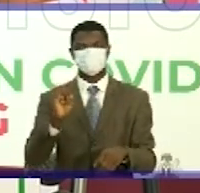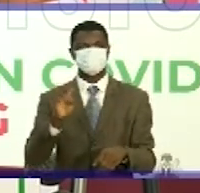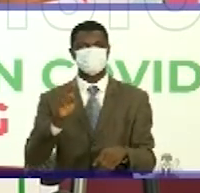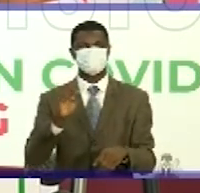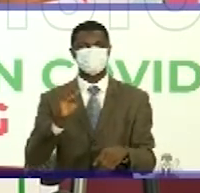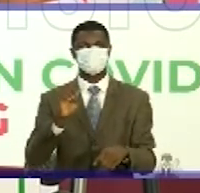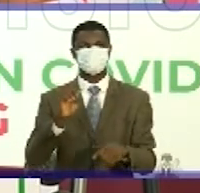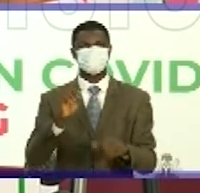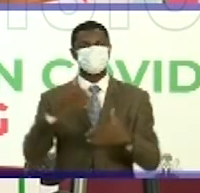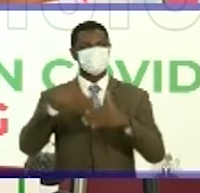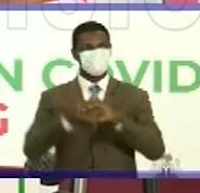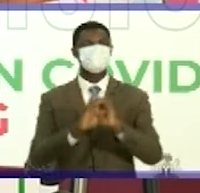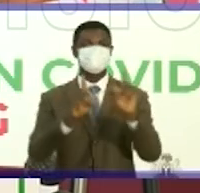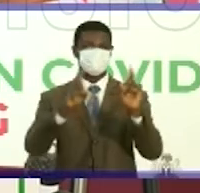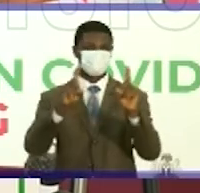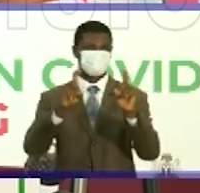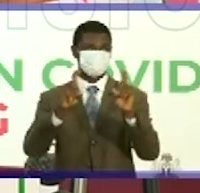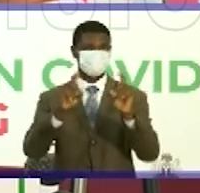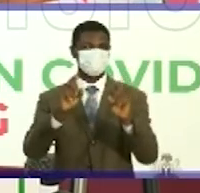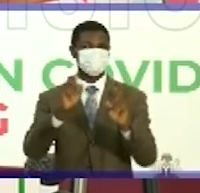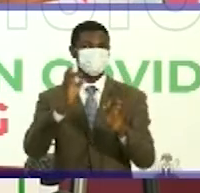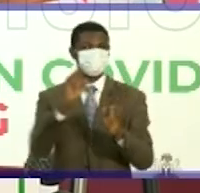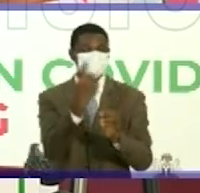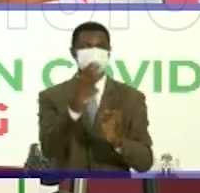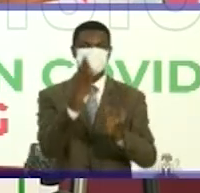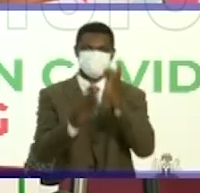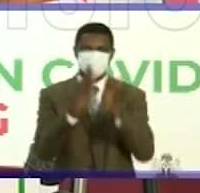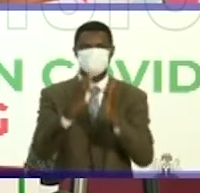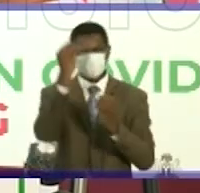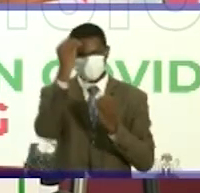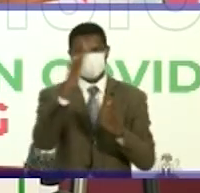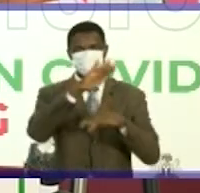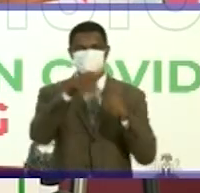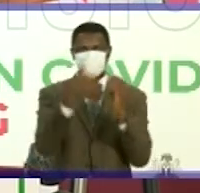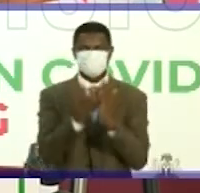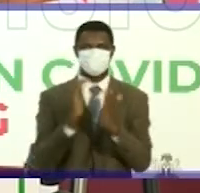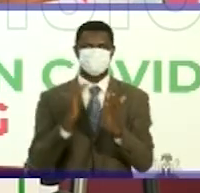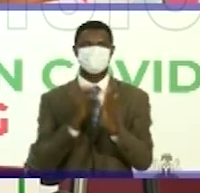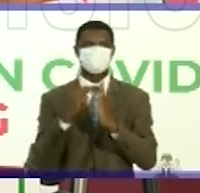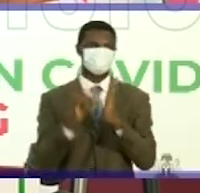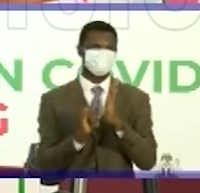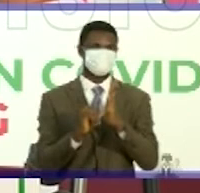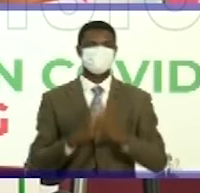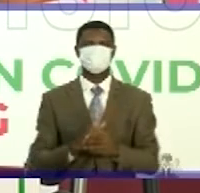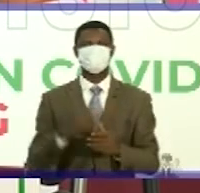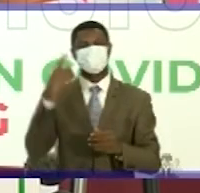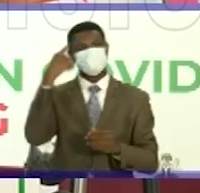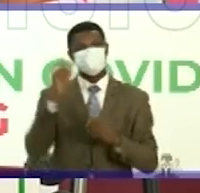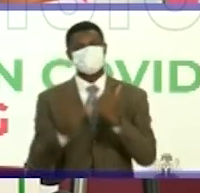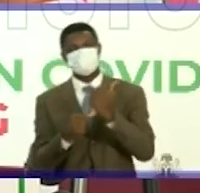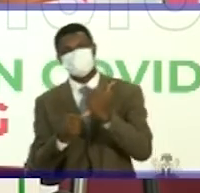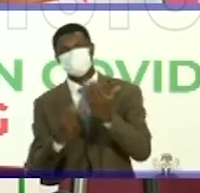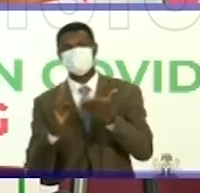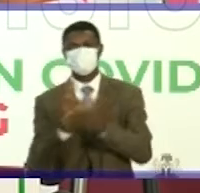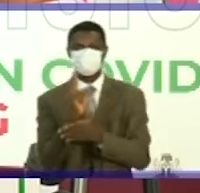with issued non-pharmaceutical guidelines. For secondary and tertiary institutions, just